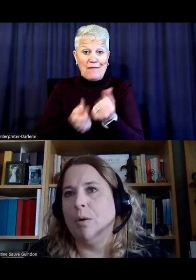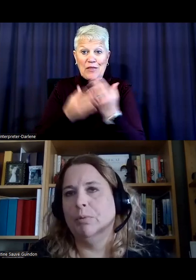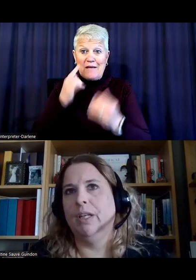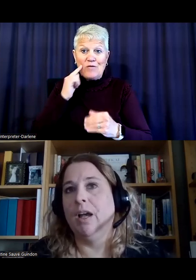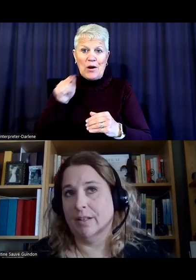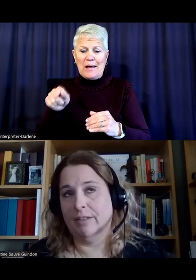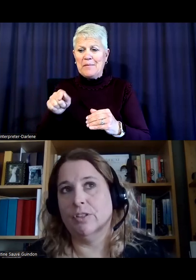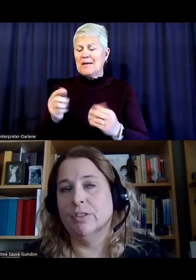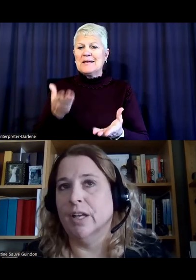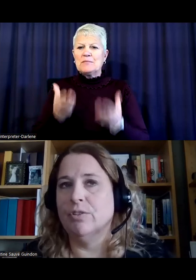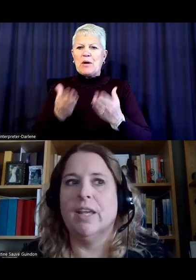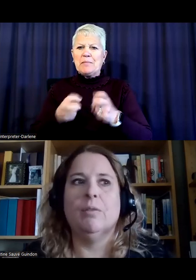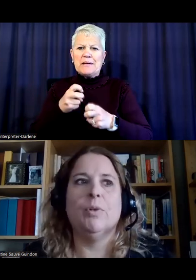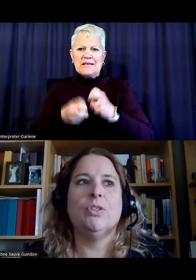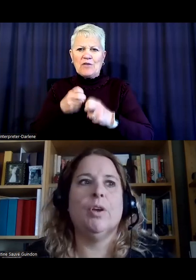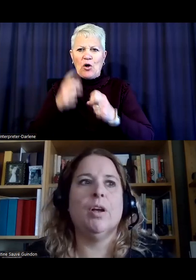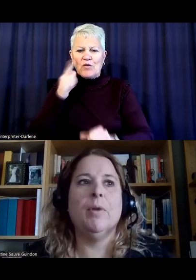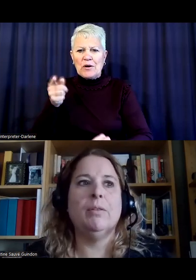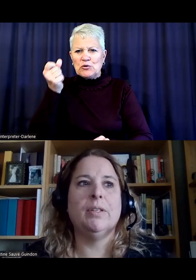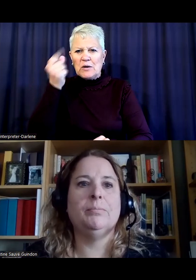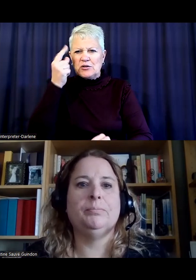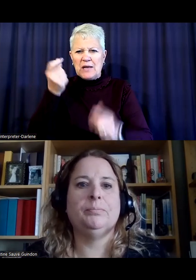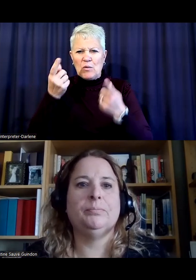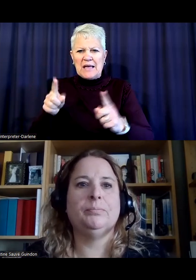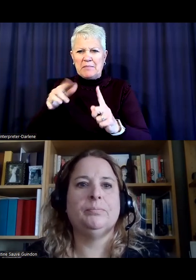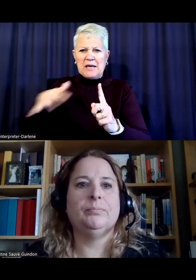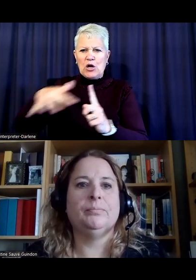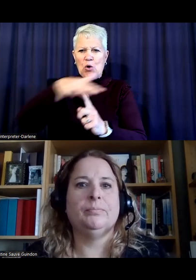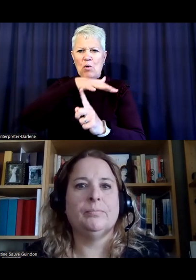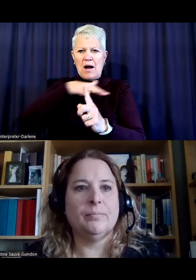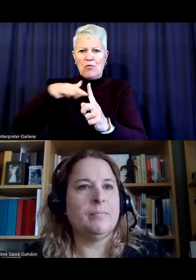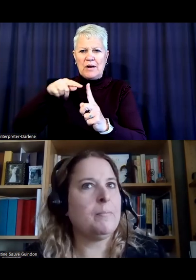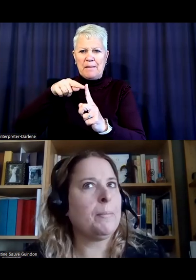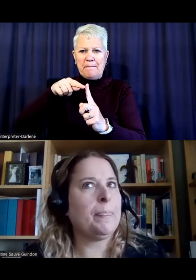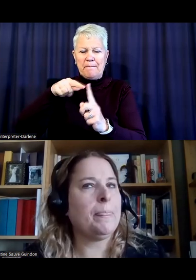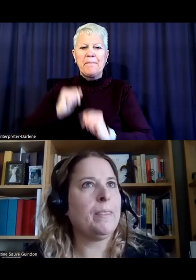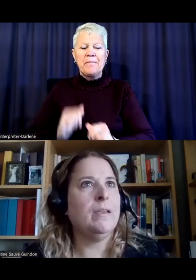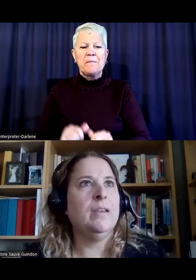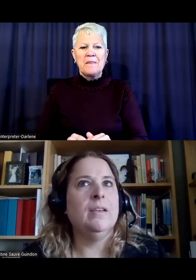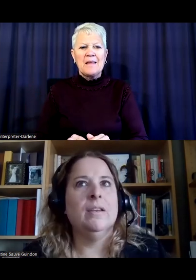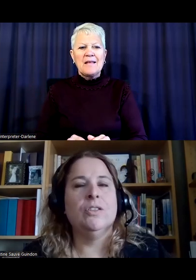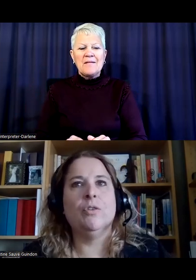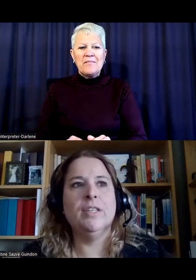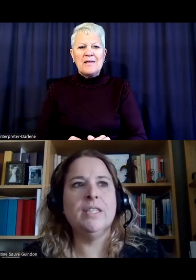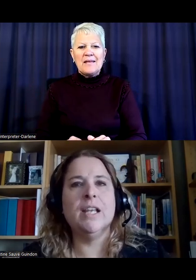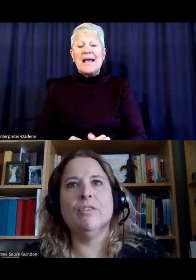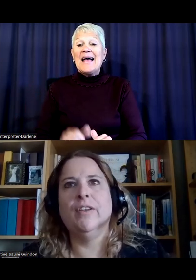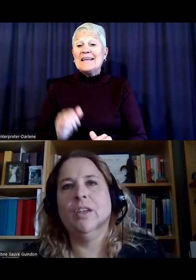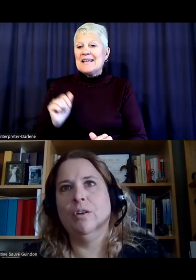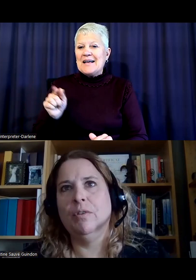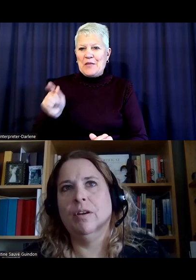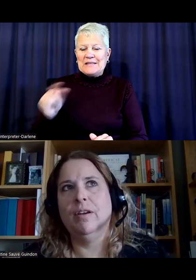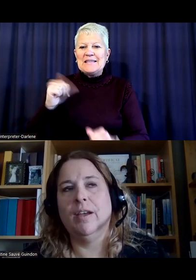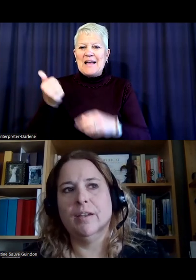is probably difficult to understand what's going on around him. So this is another